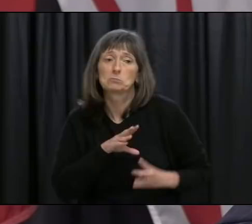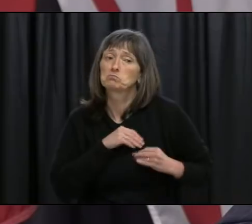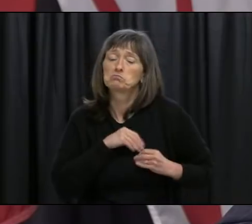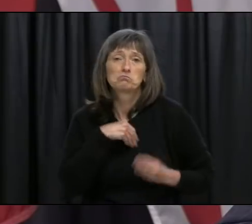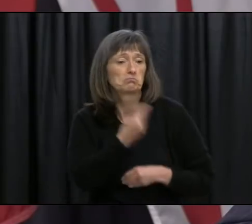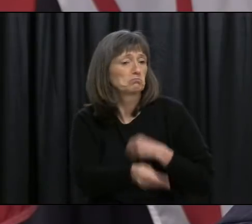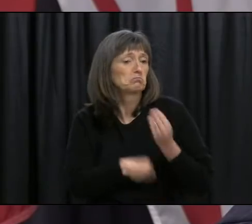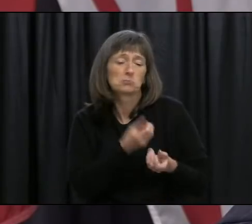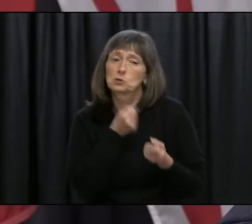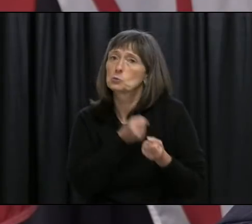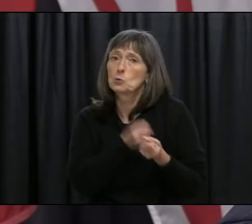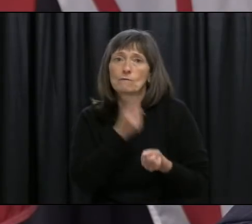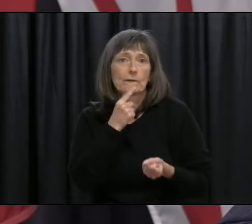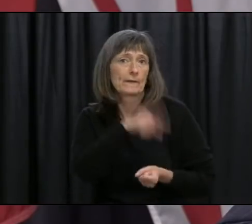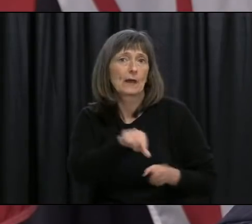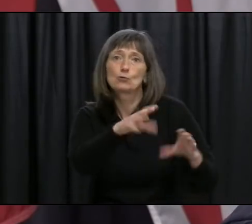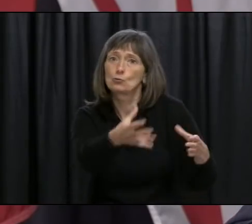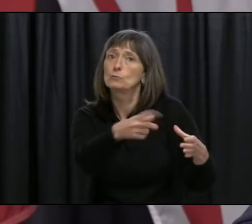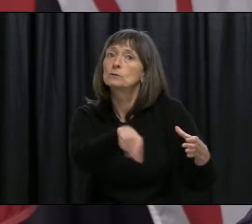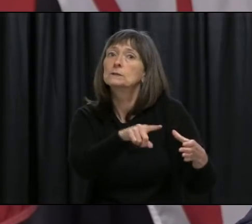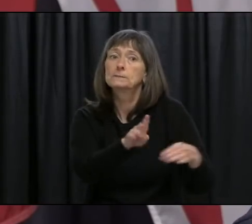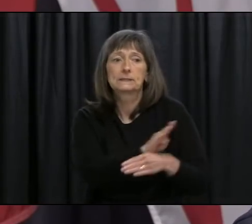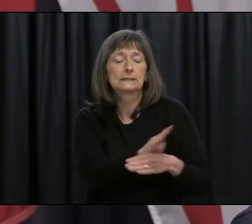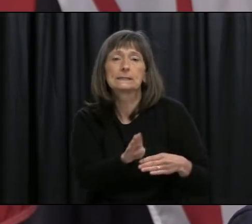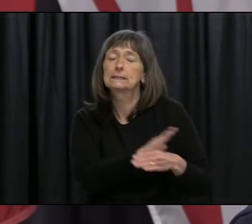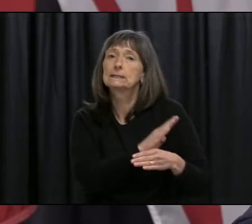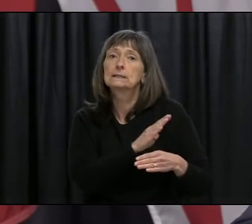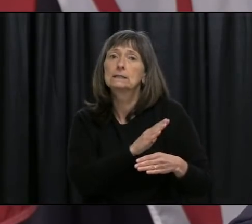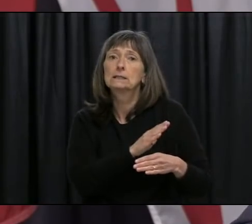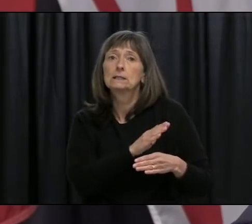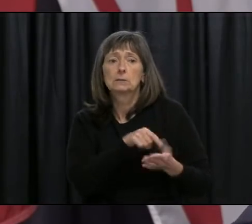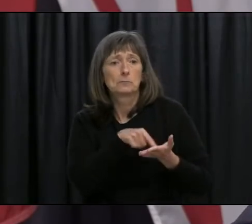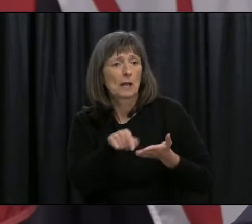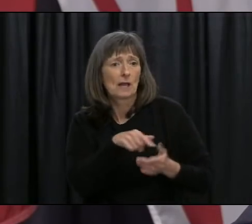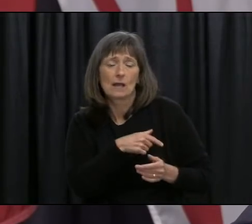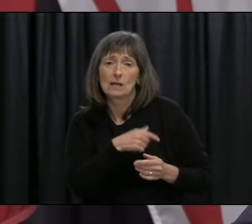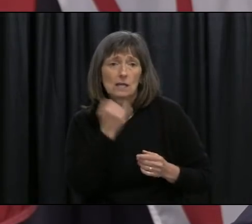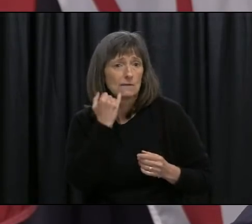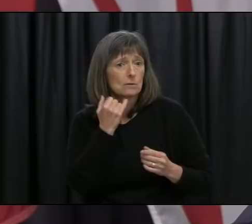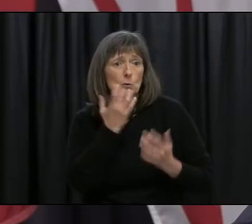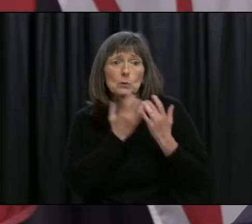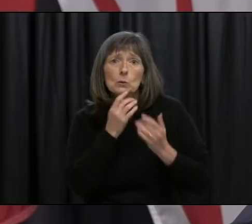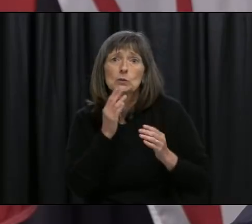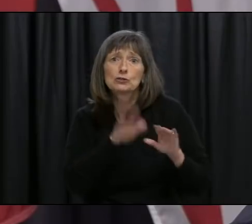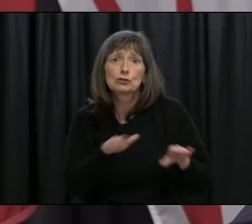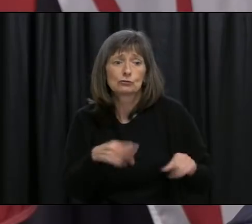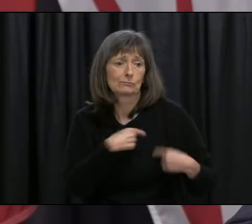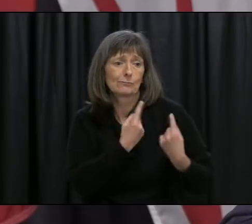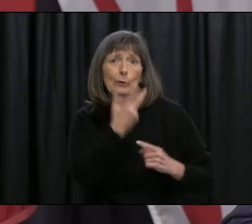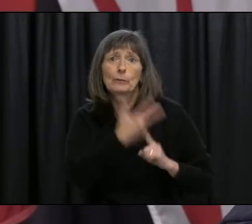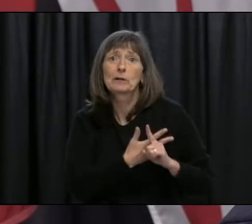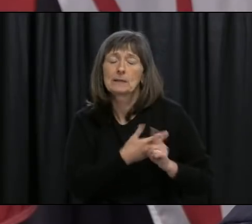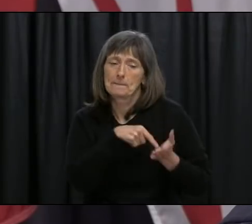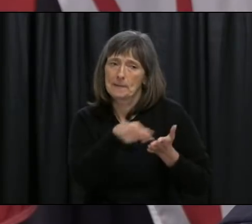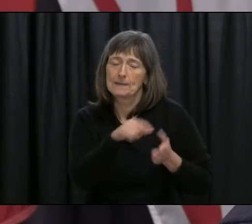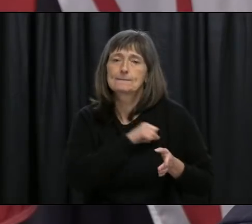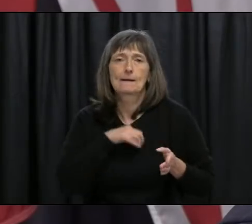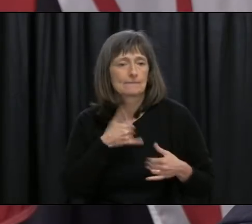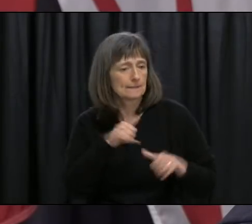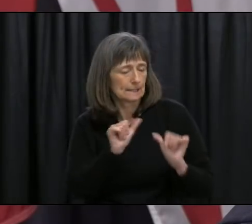provided them a lot of supports. We provided them as if they've been full for the last 3 months, and we paid for their staff.